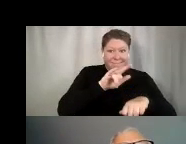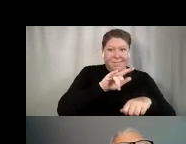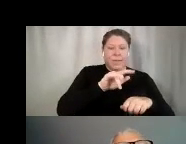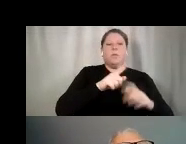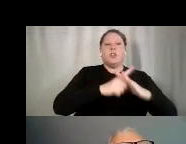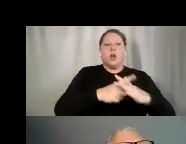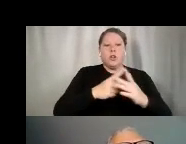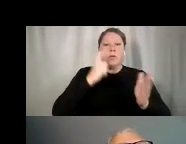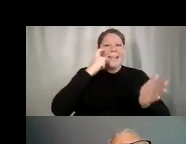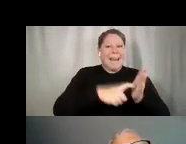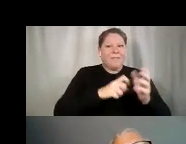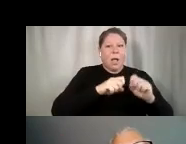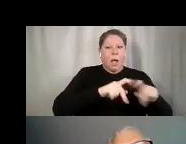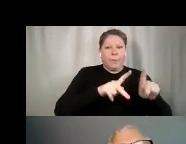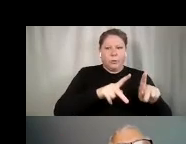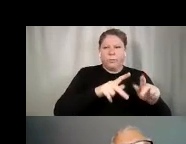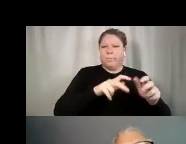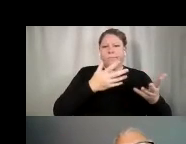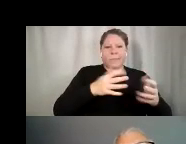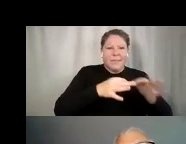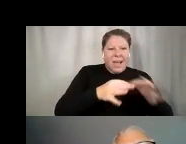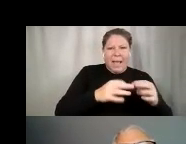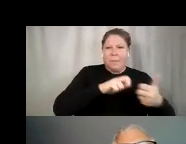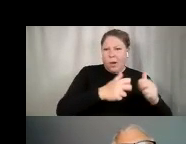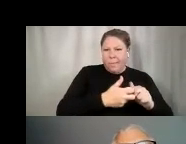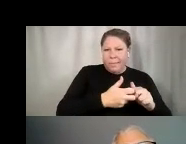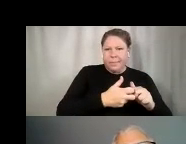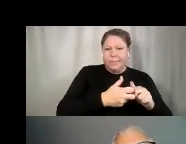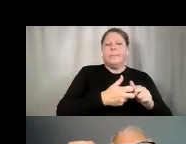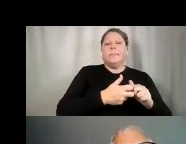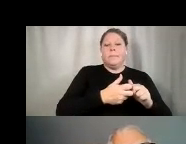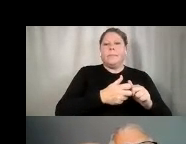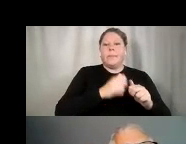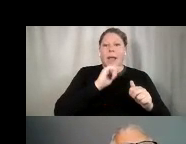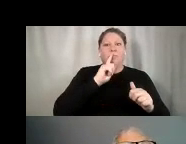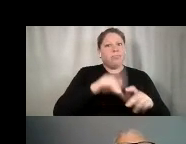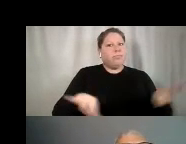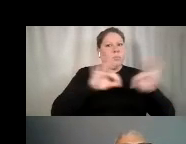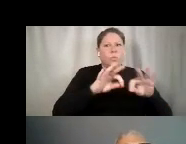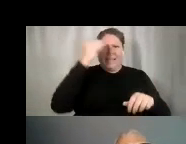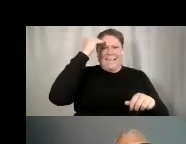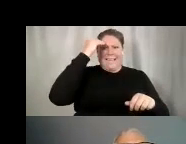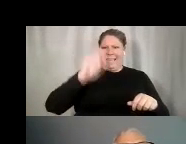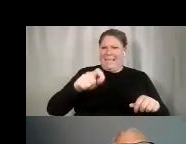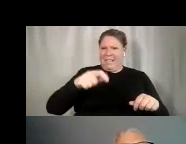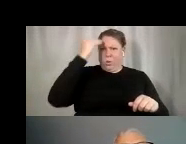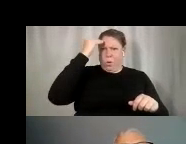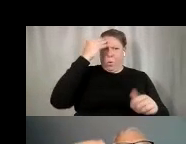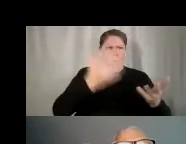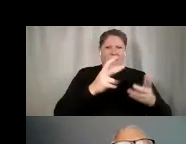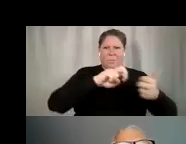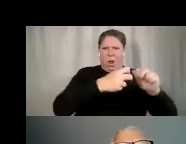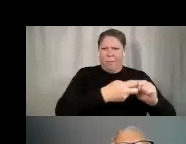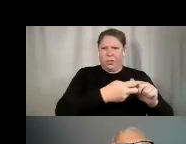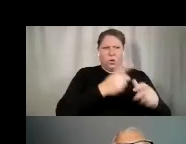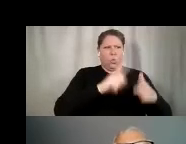opportunities. Identifying the opportunities is key in the creative process because we have to have the problem or the